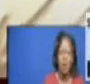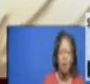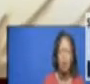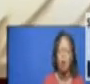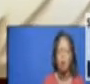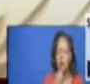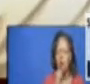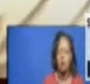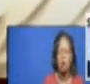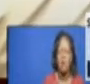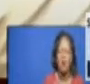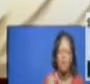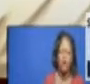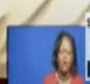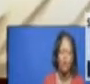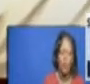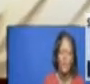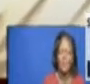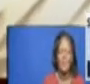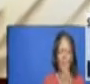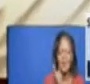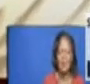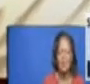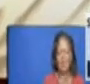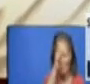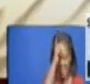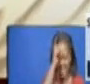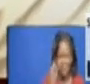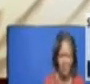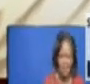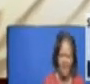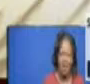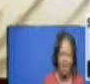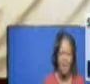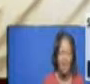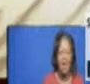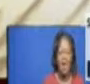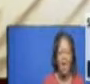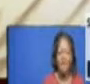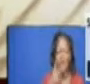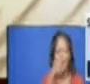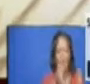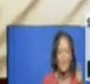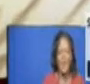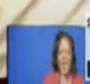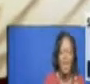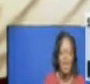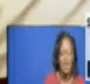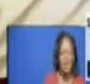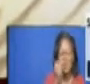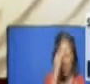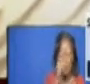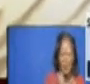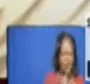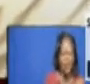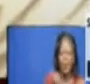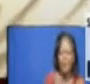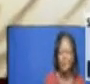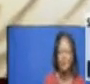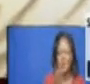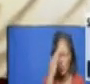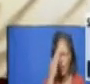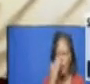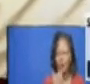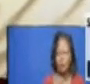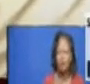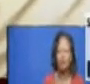I have worked like any other village girl. I have milked. I know how to milk. I know how to cut